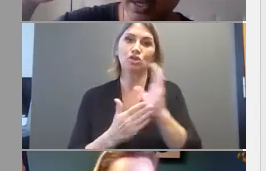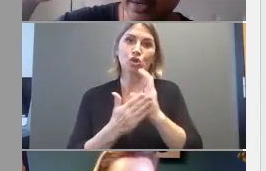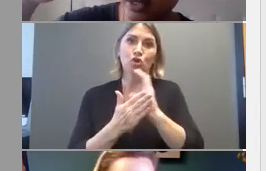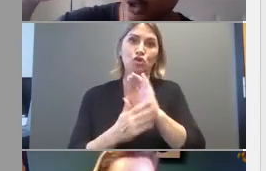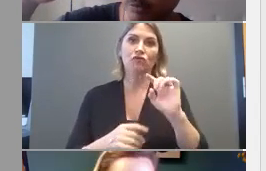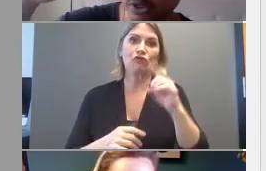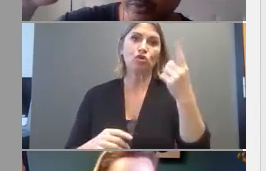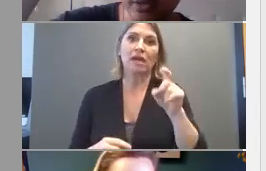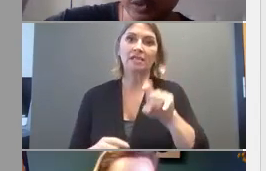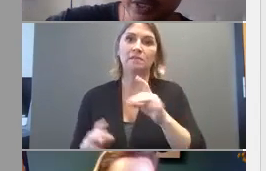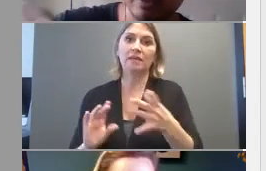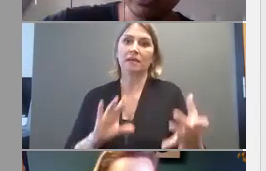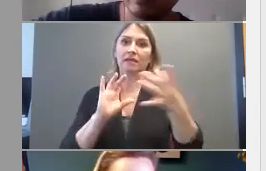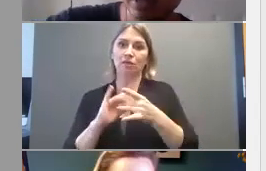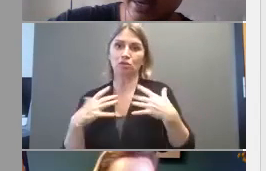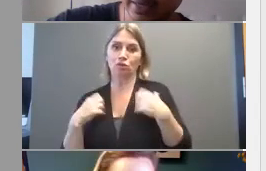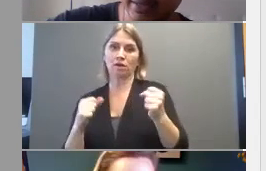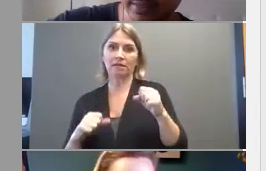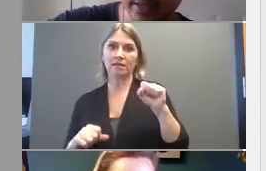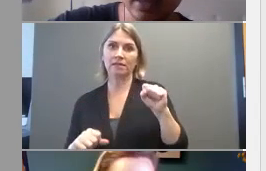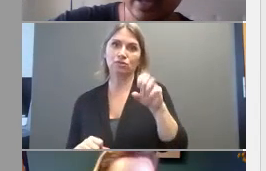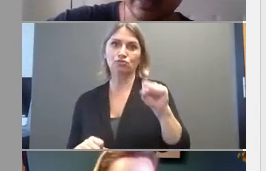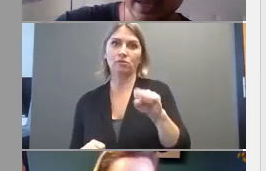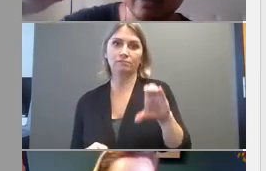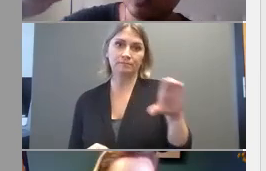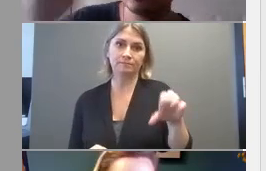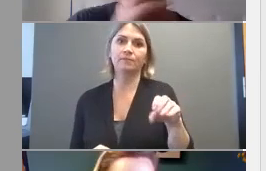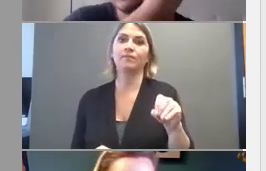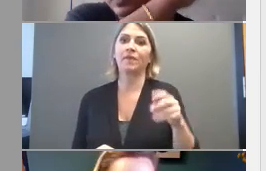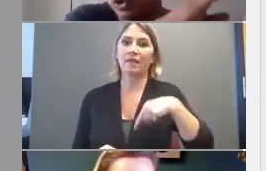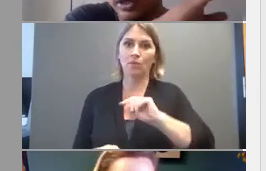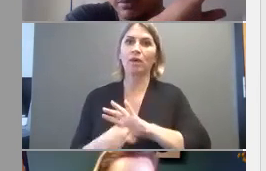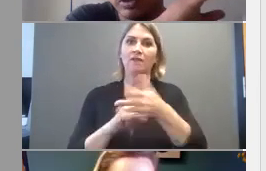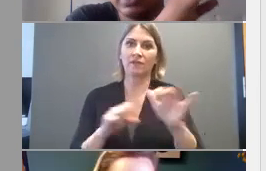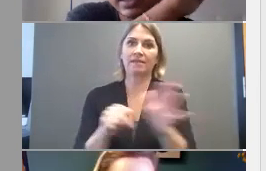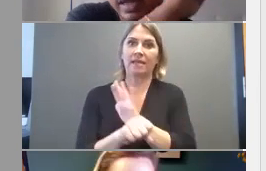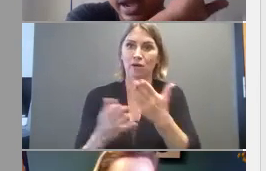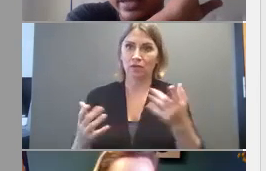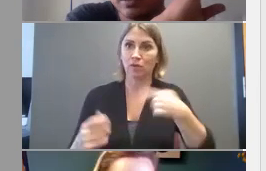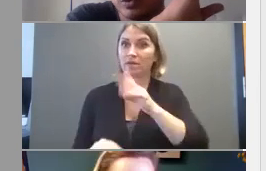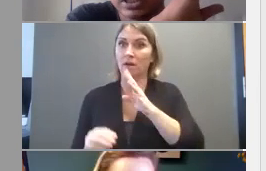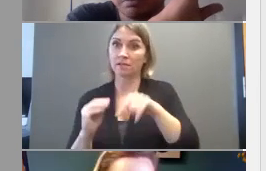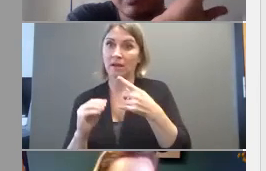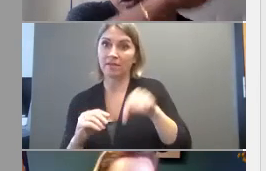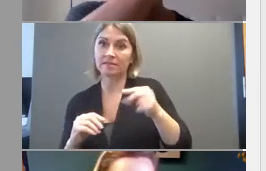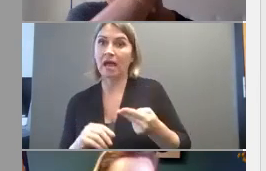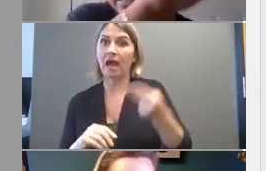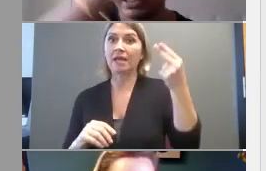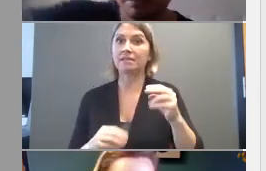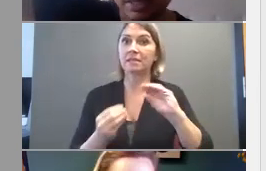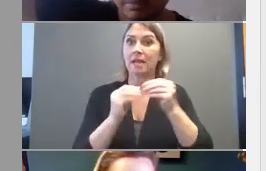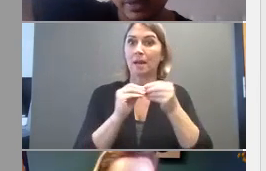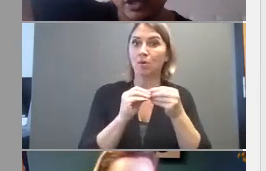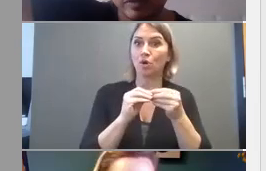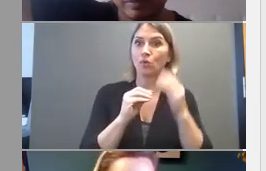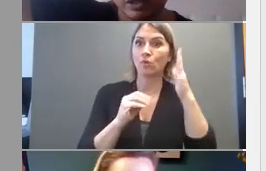for a strongly connected component, right? So it will cover the entire thing, and that follows because we talked about this, that the highest post number would